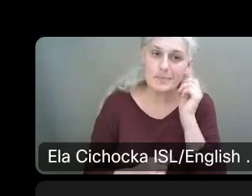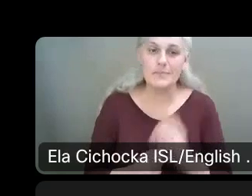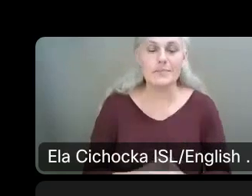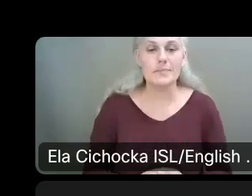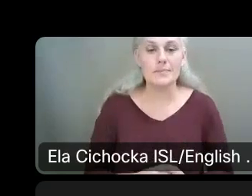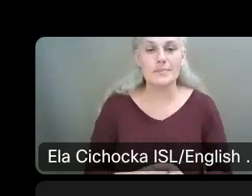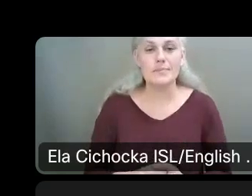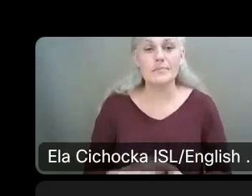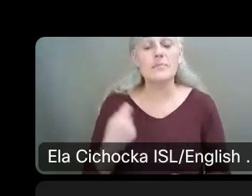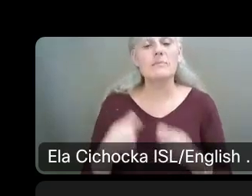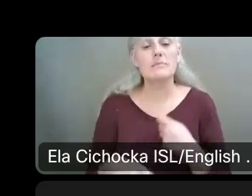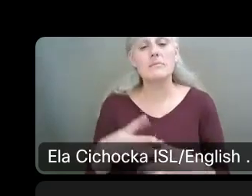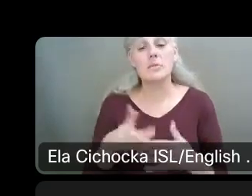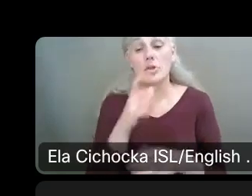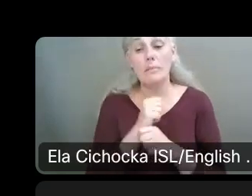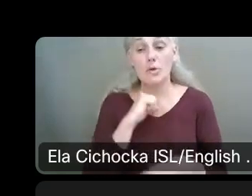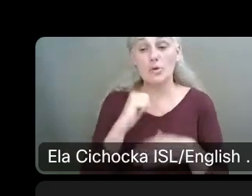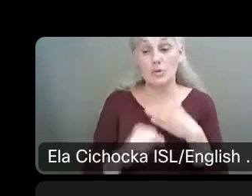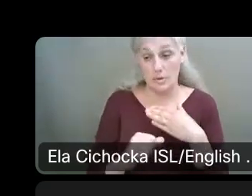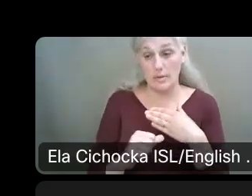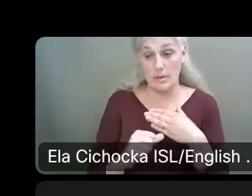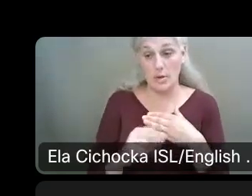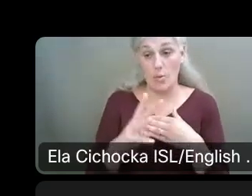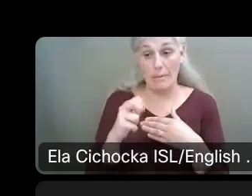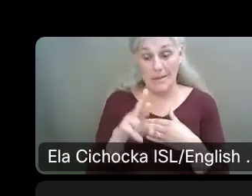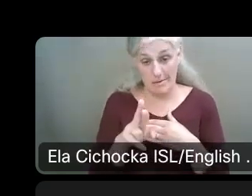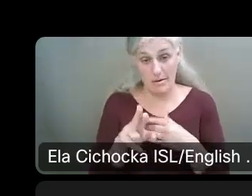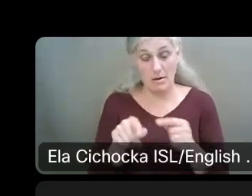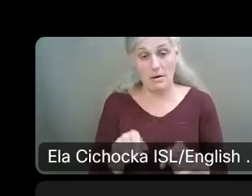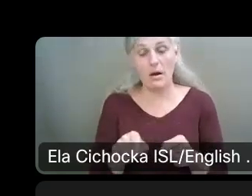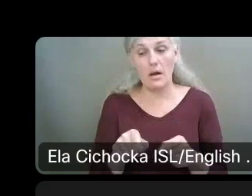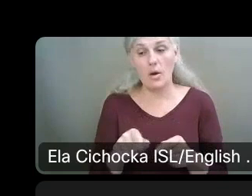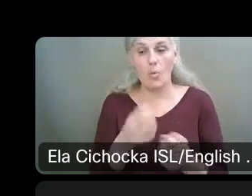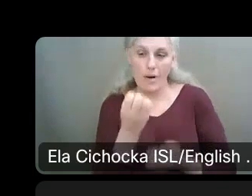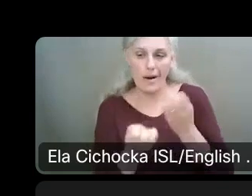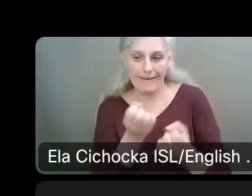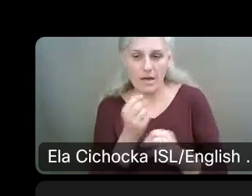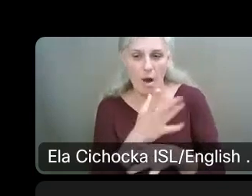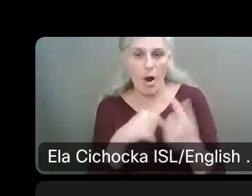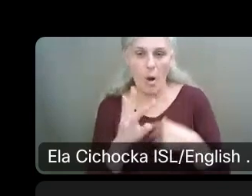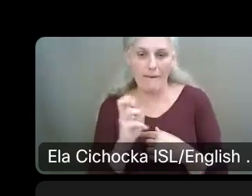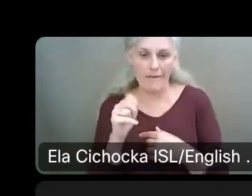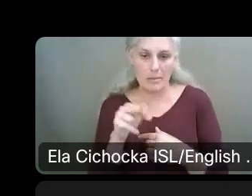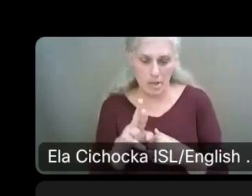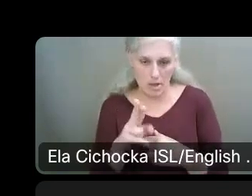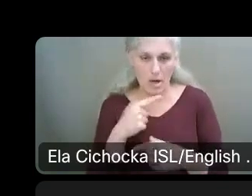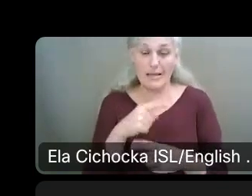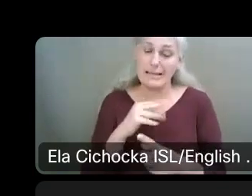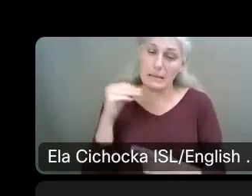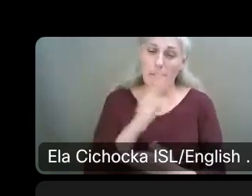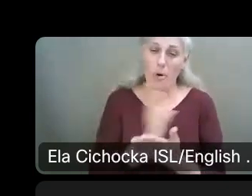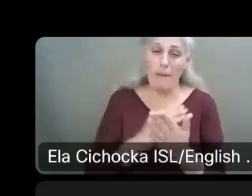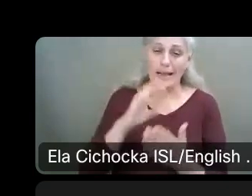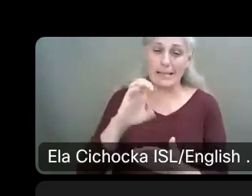So then in relation to today's webinar, we evaluate all of our webinars. It is an essential part of the